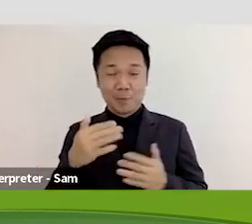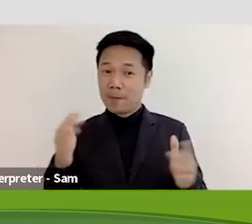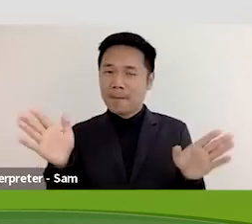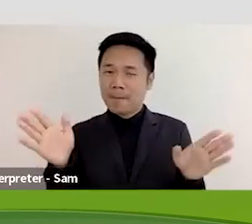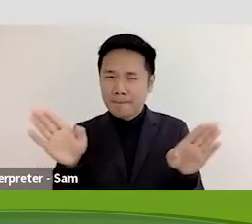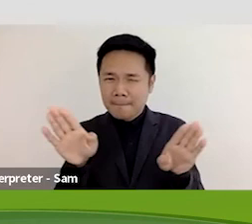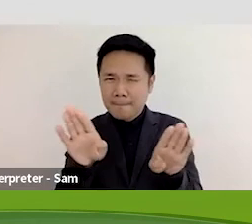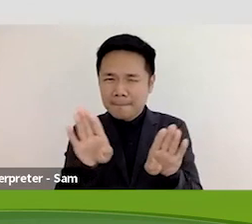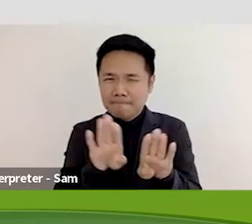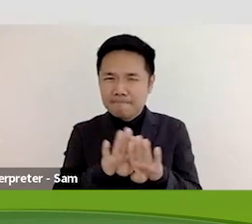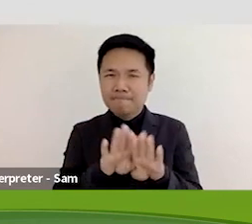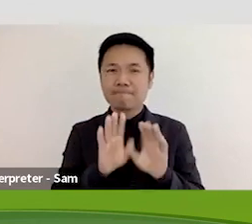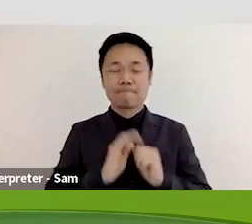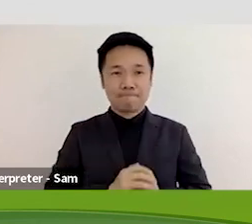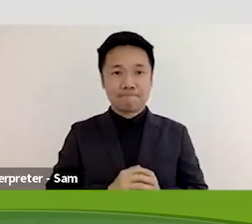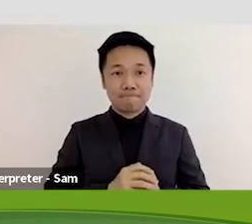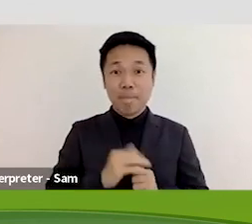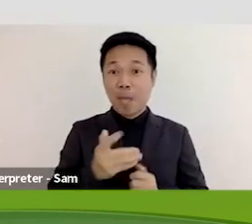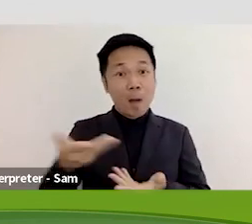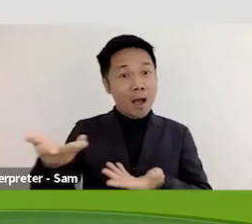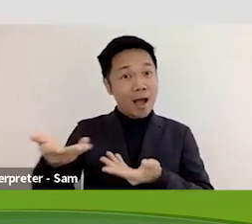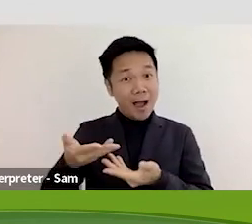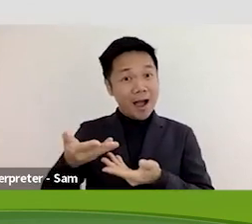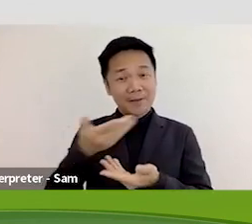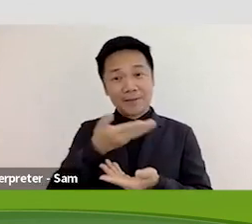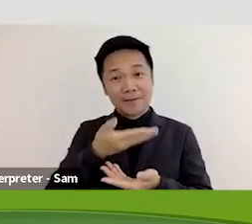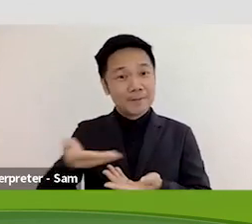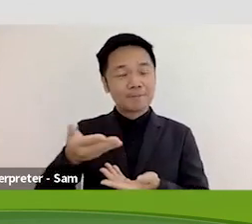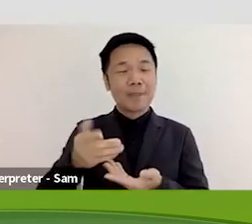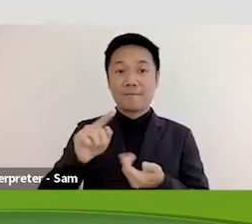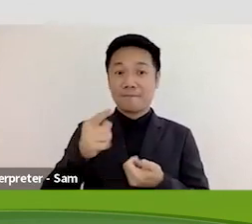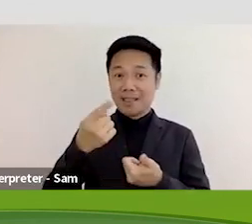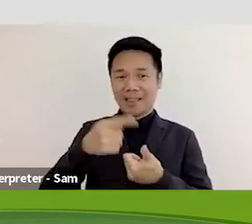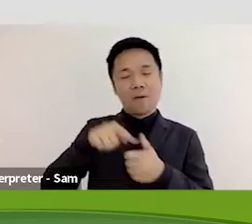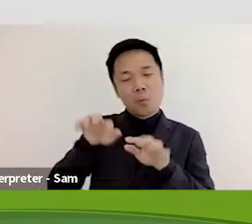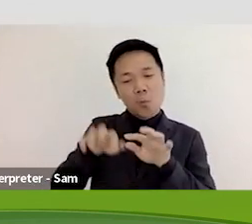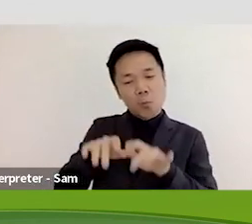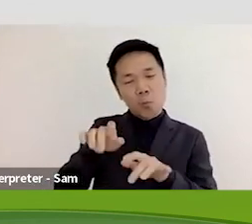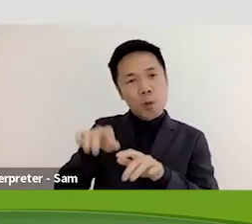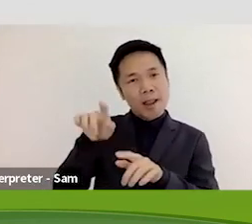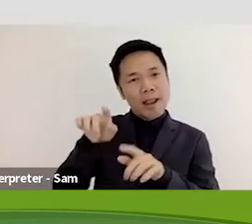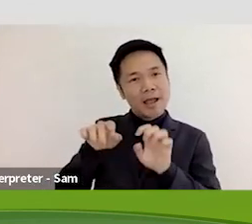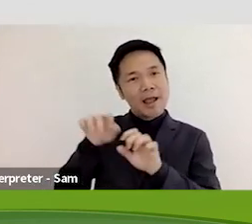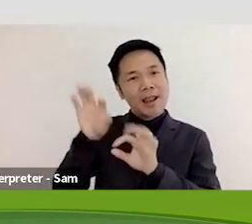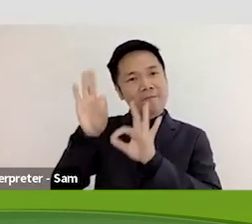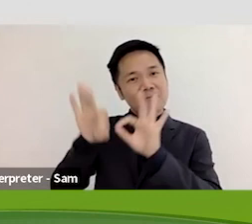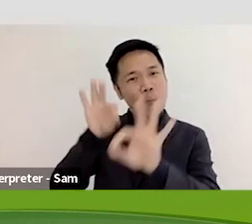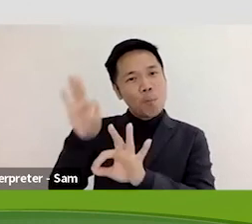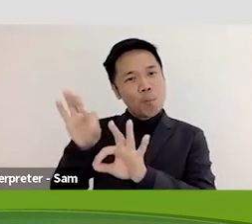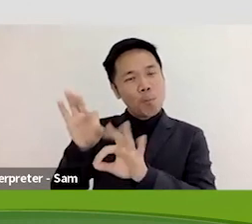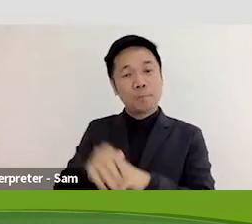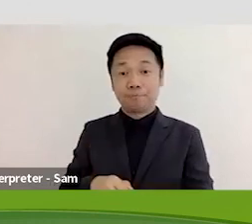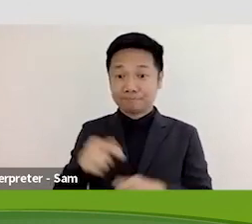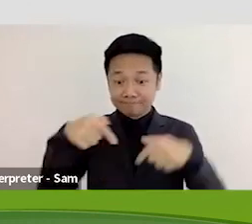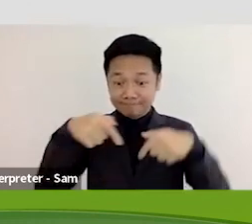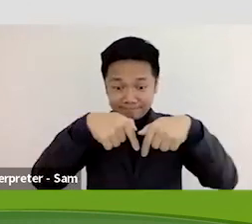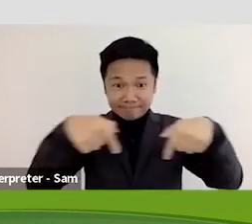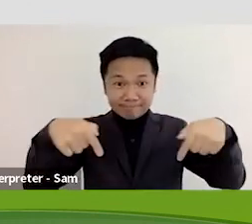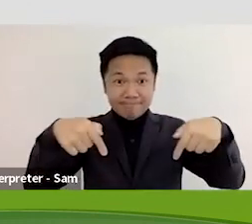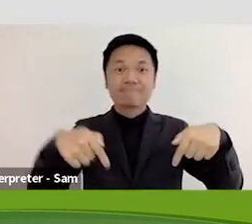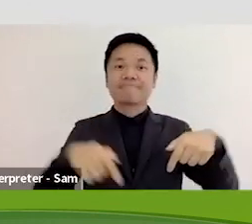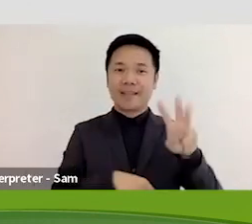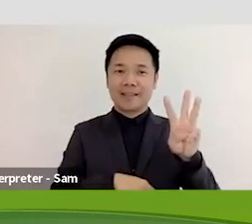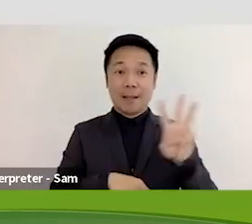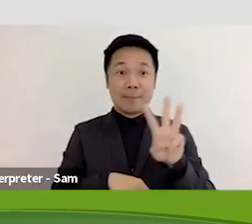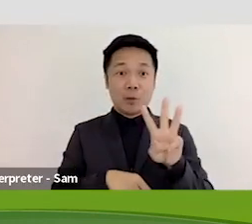like to take this opportunity to invite you to complete the electronic evaluation questionnaire. The link is going to be shared in the chat